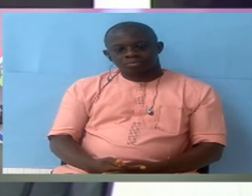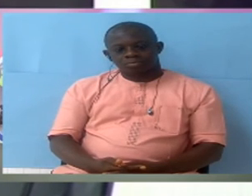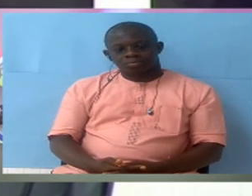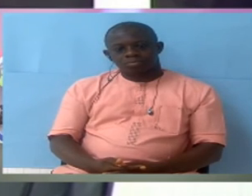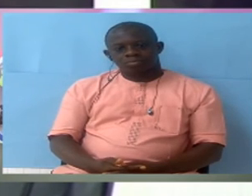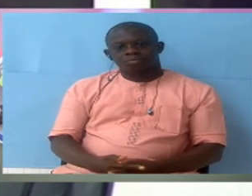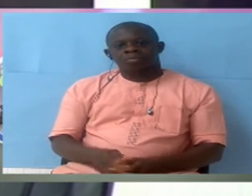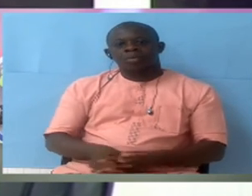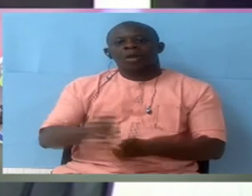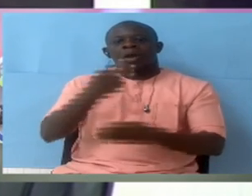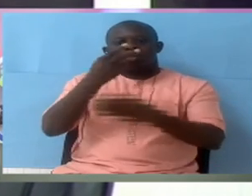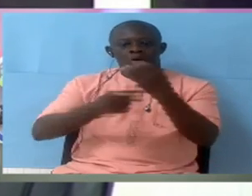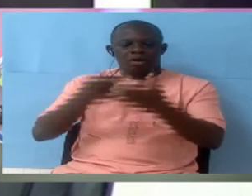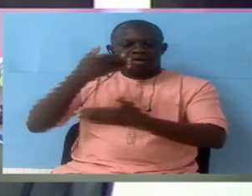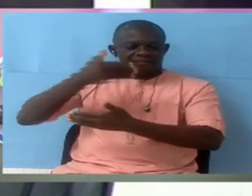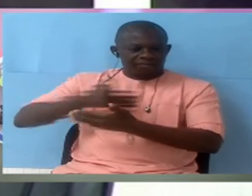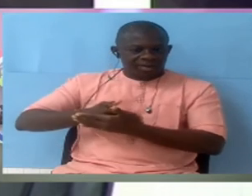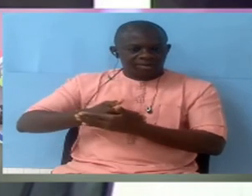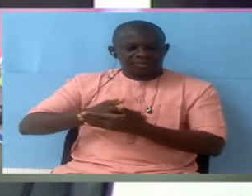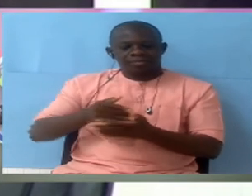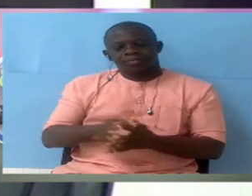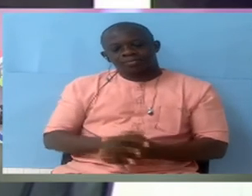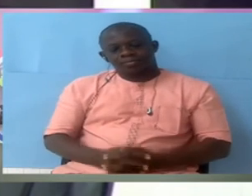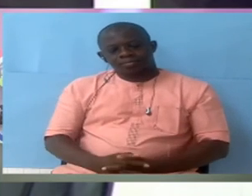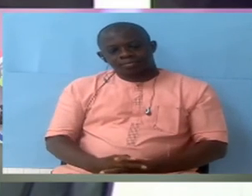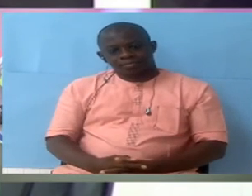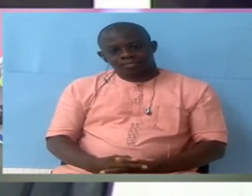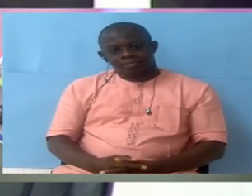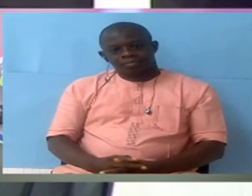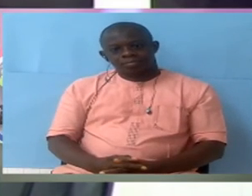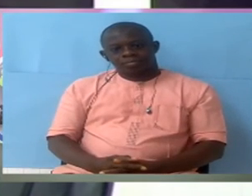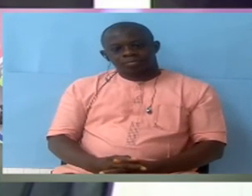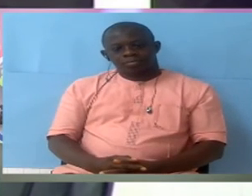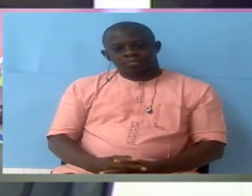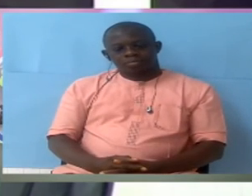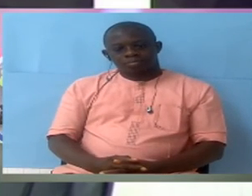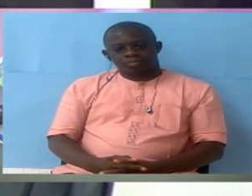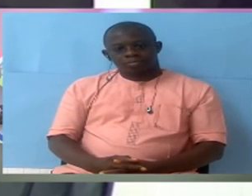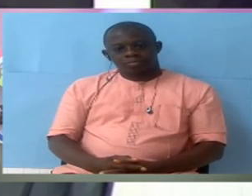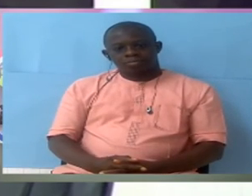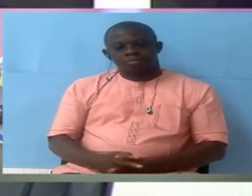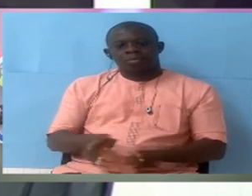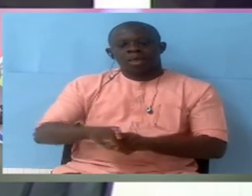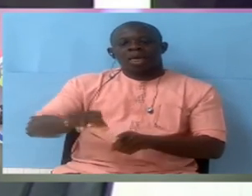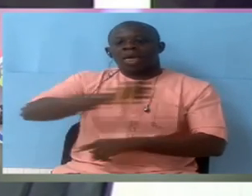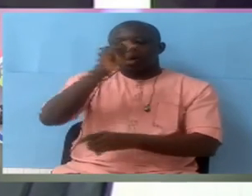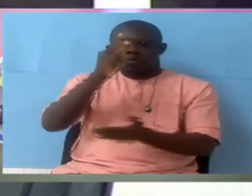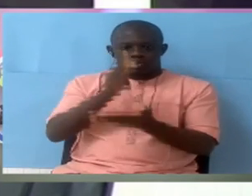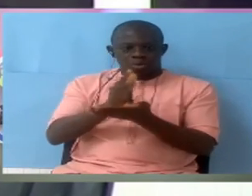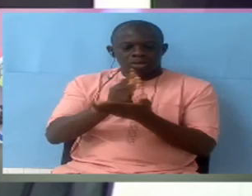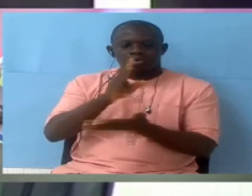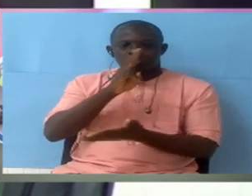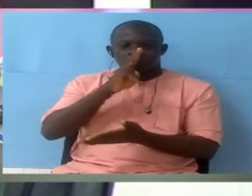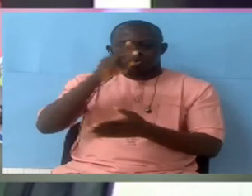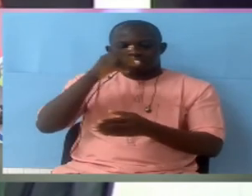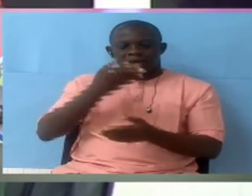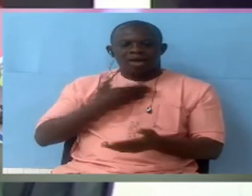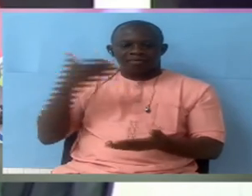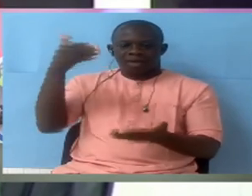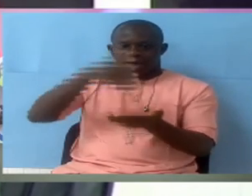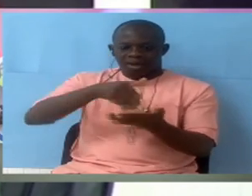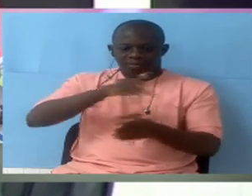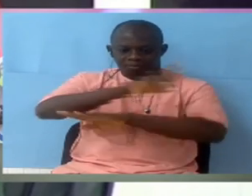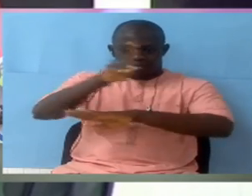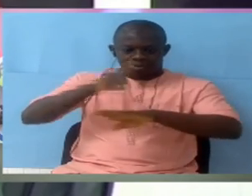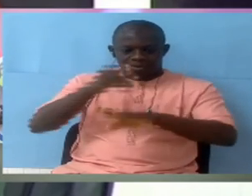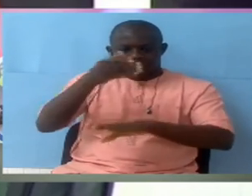Both the exhibits. Yi nga xamne moy cadeau yi nga xamne mom lañ fa feñal. And the witness that came. Ak yi nga xamne ñoy sédé